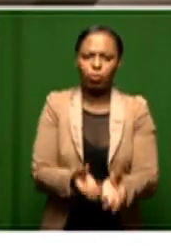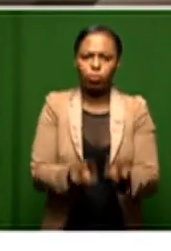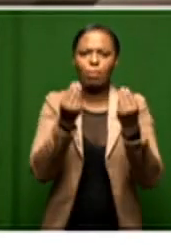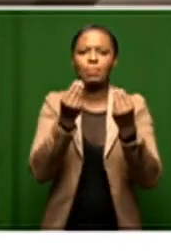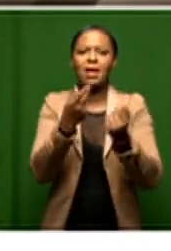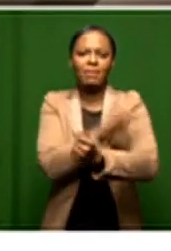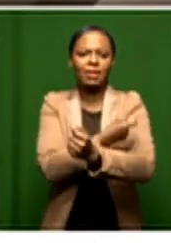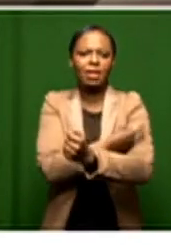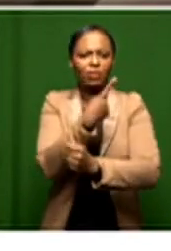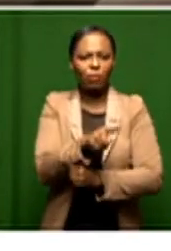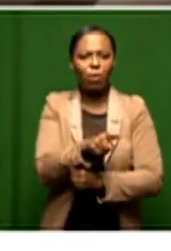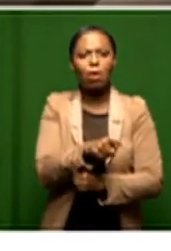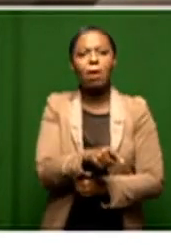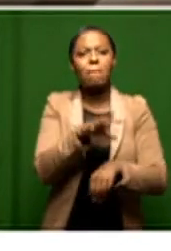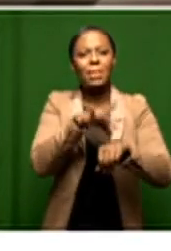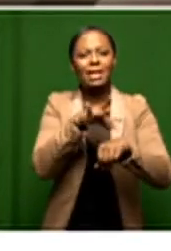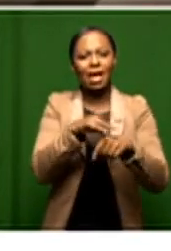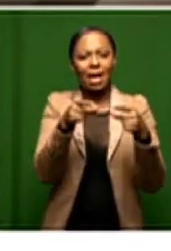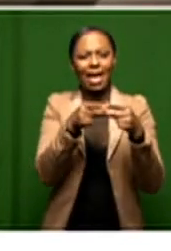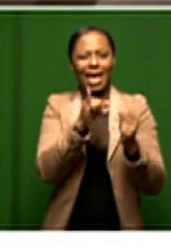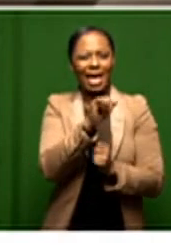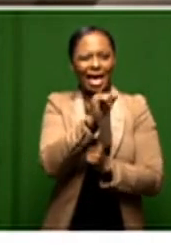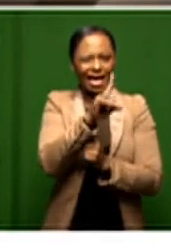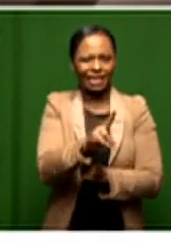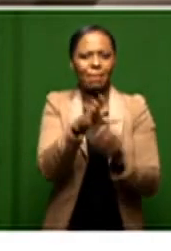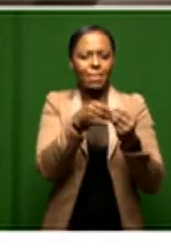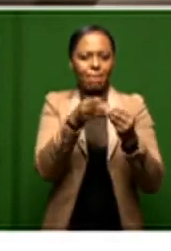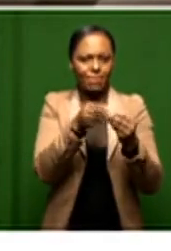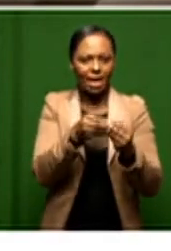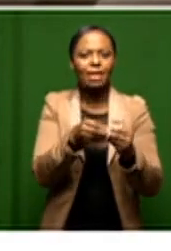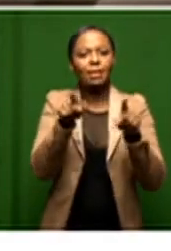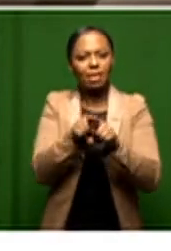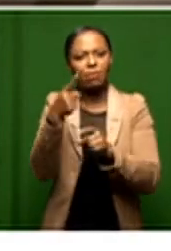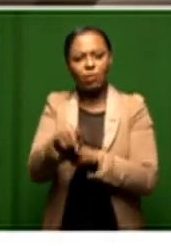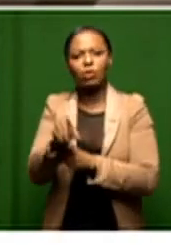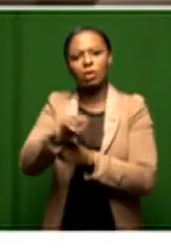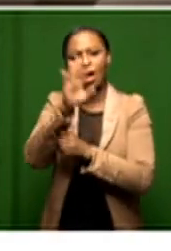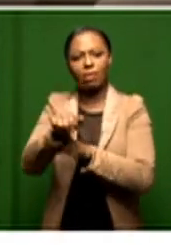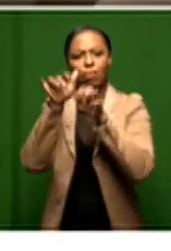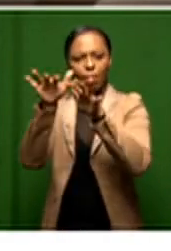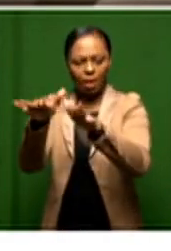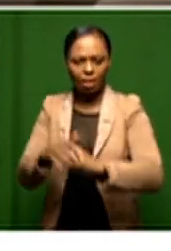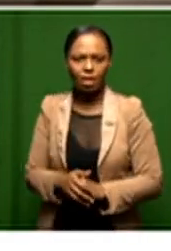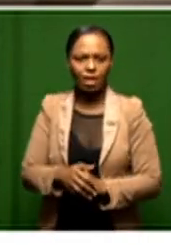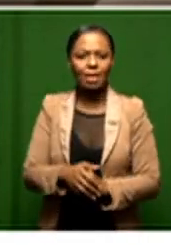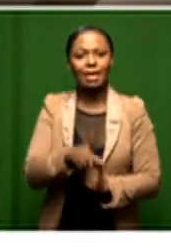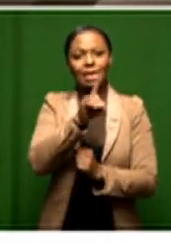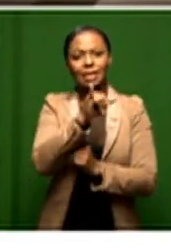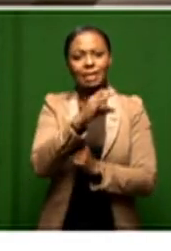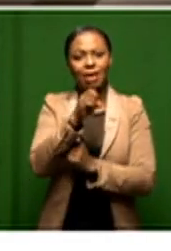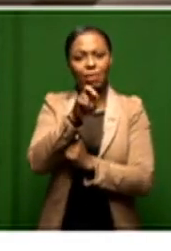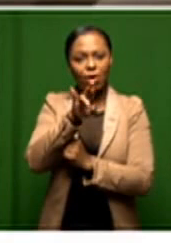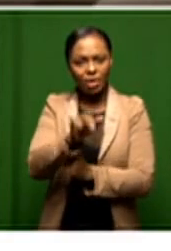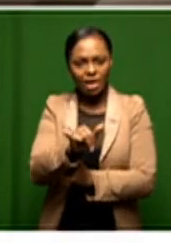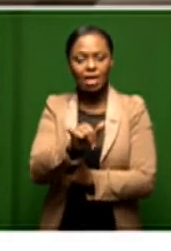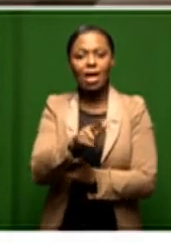of course, for the broader South African public. We are standing first in line. Discovery Health Medical Scheme